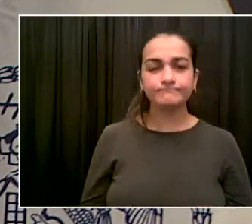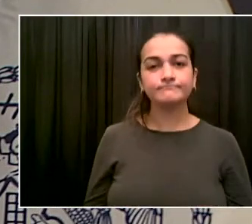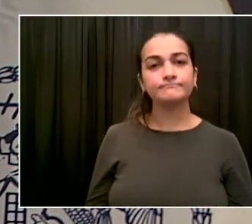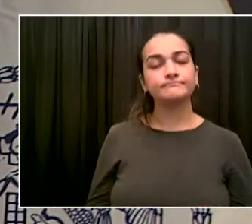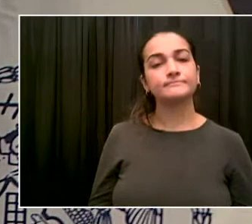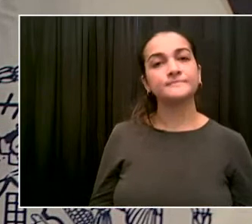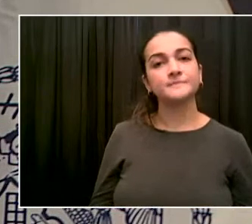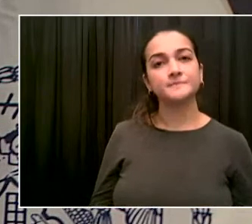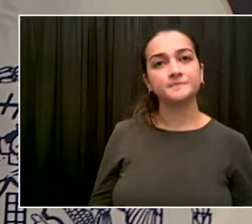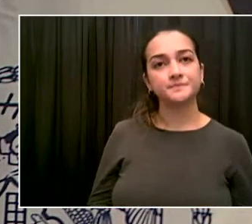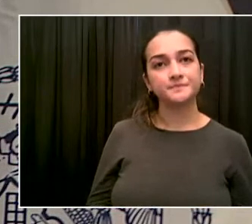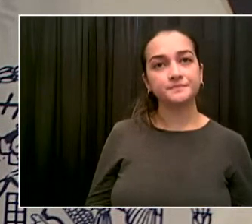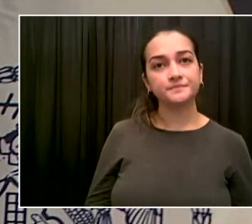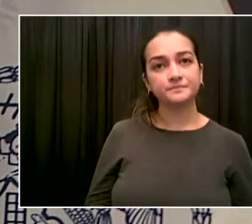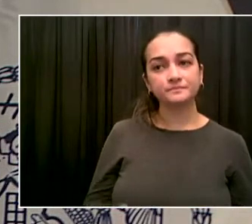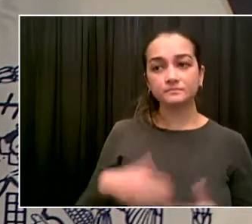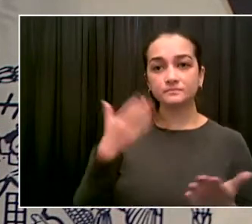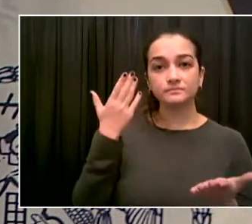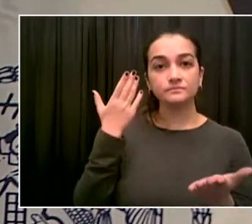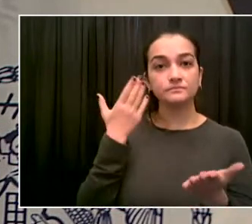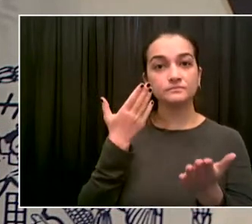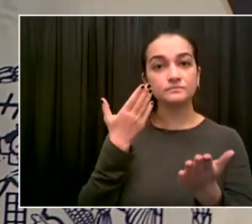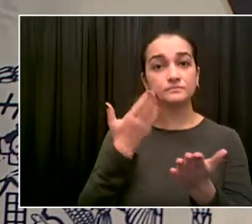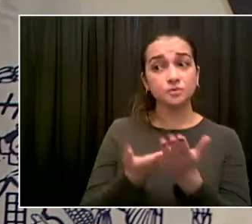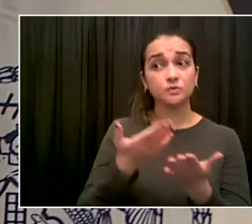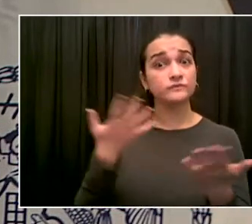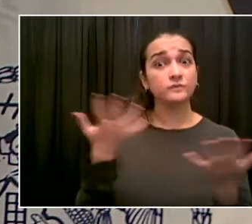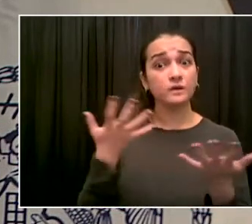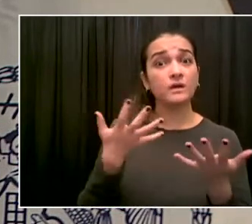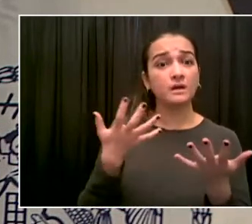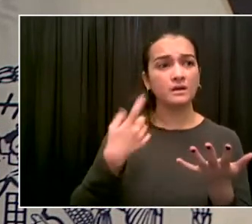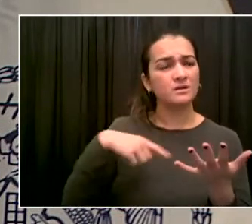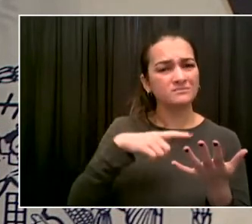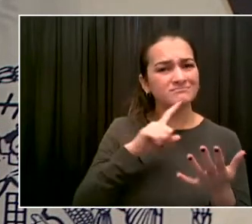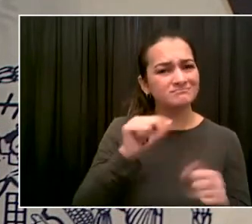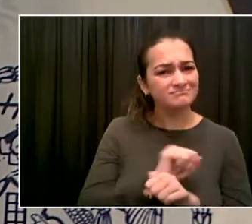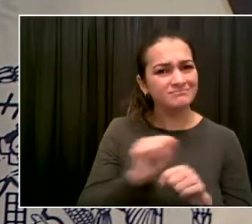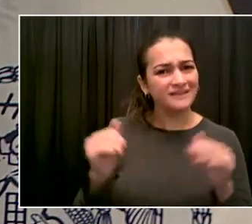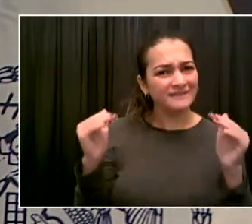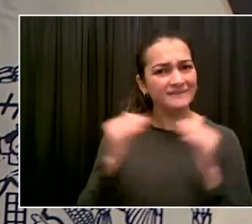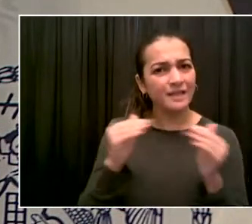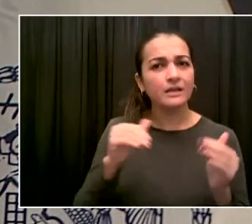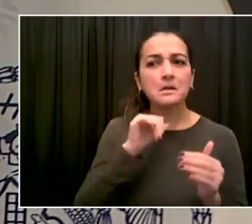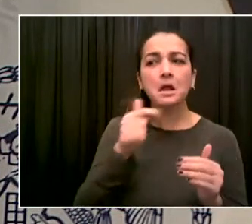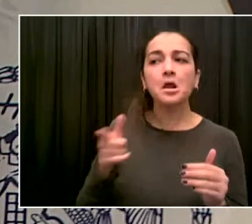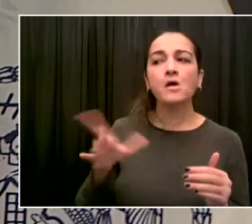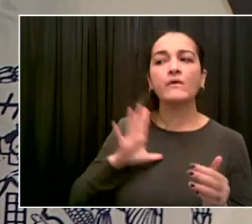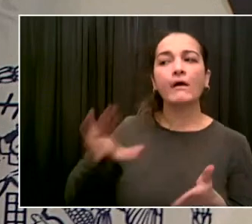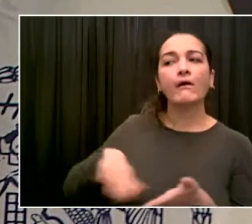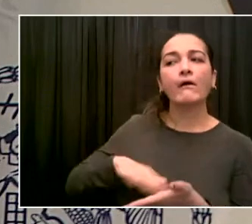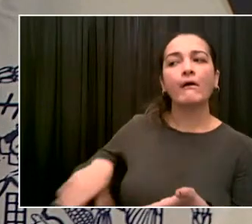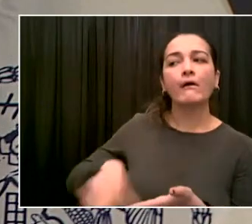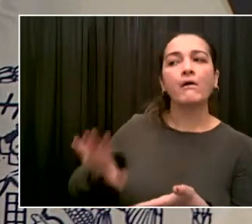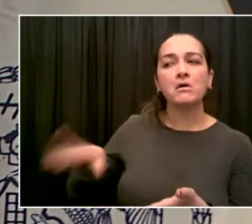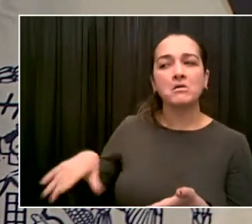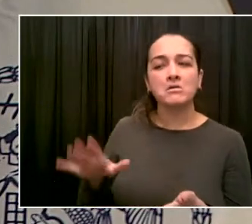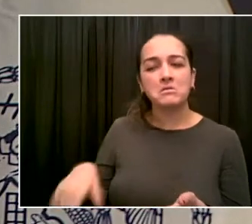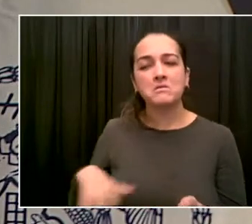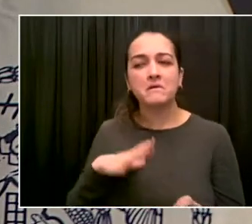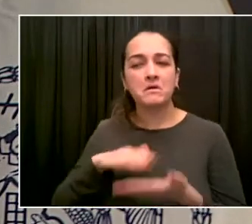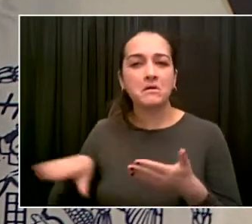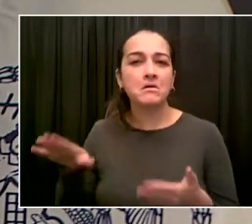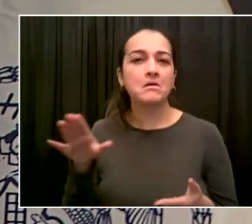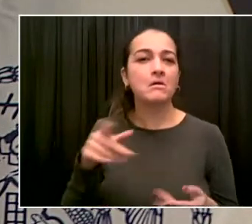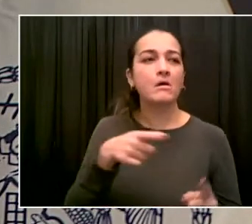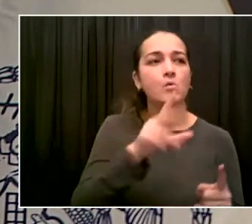fair process. We didn't seek to fire people arbitrarily. We didn't seek to withhold the opportunity for appropriate exemptions. We've